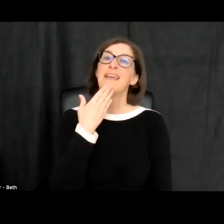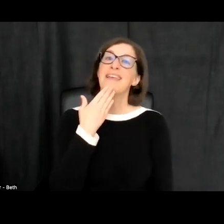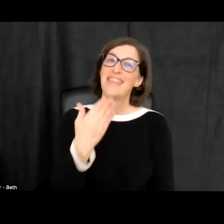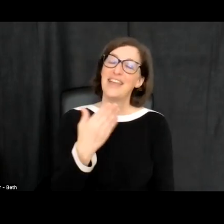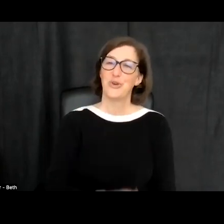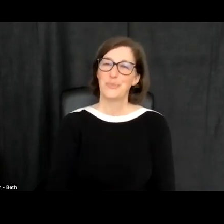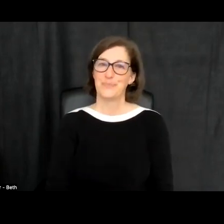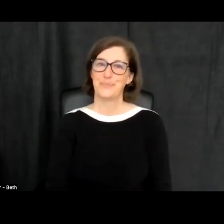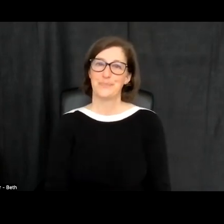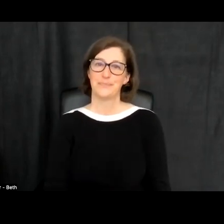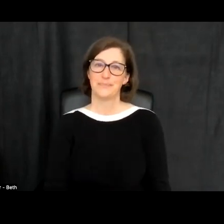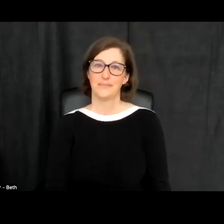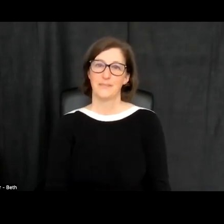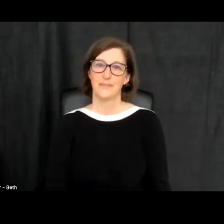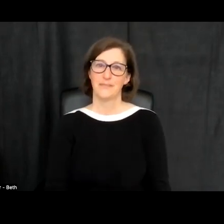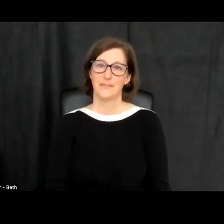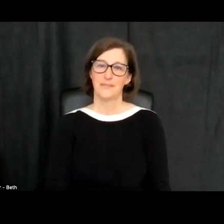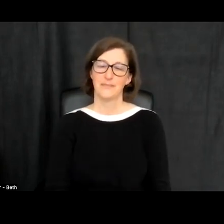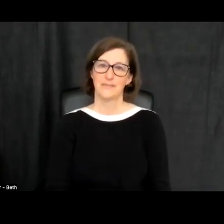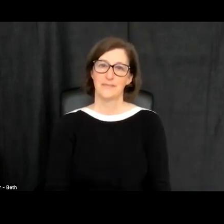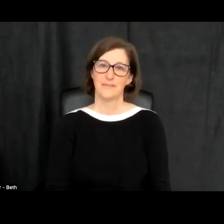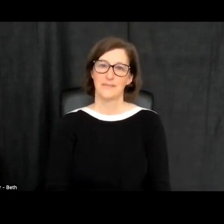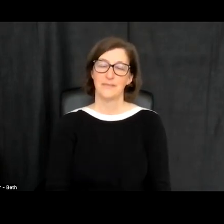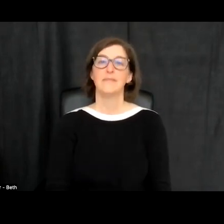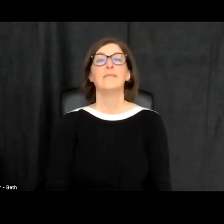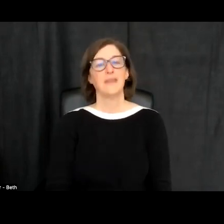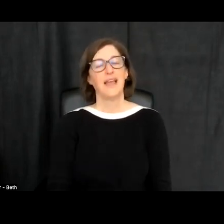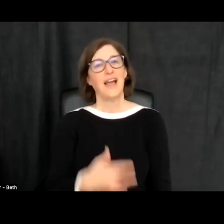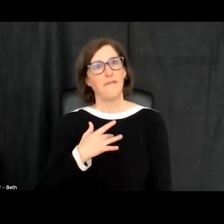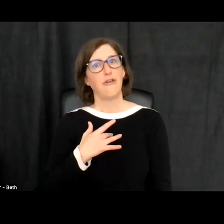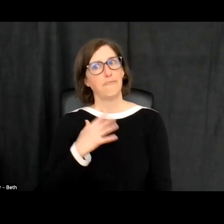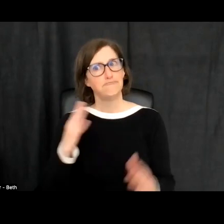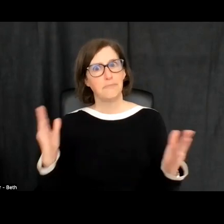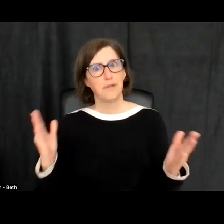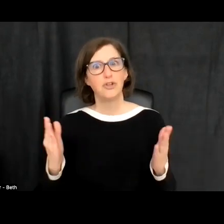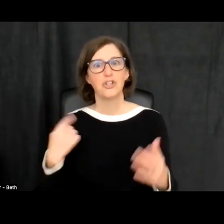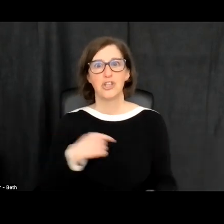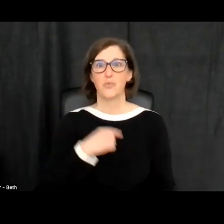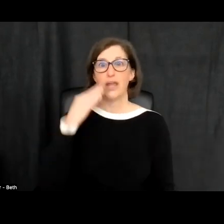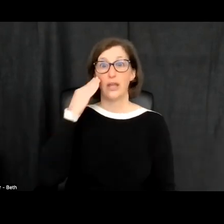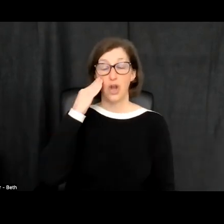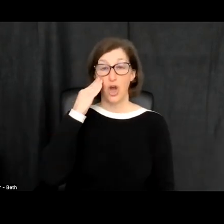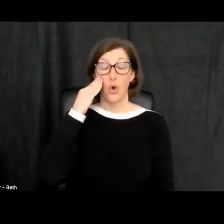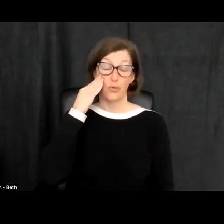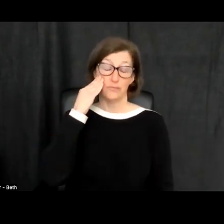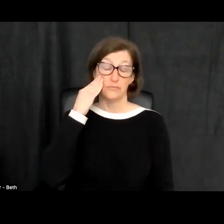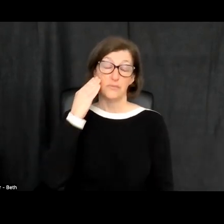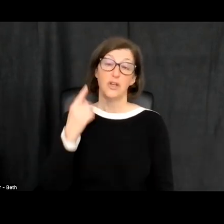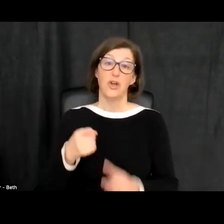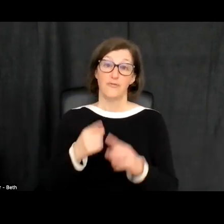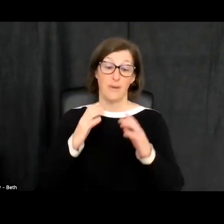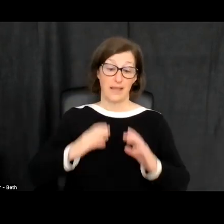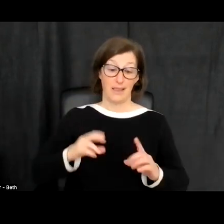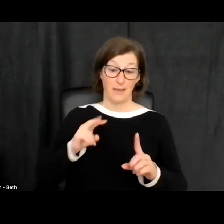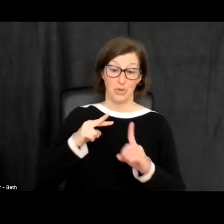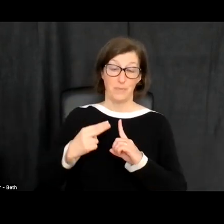Angeline. That it's very encouraging, right? Because as we know, both from the client side